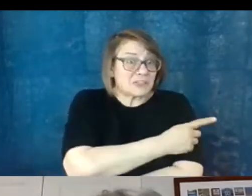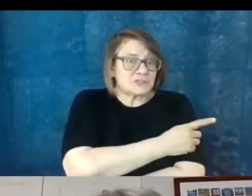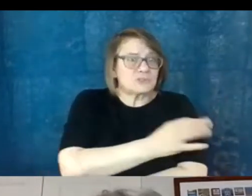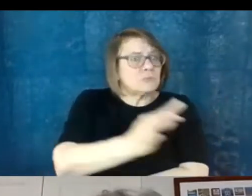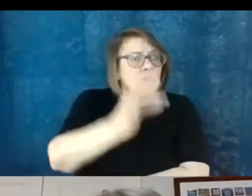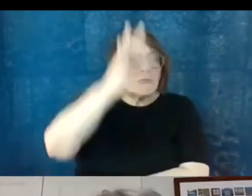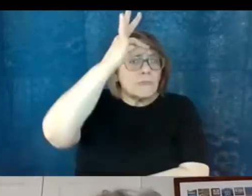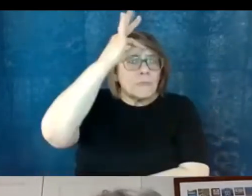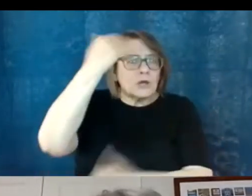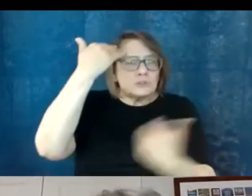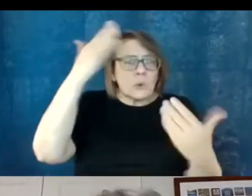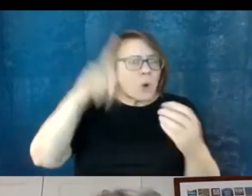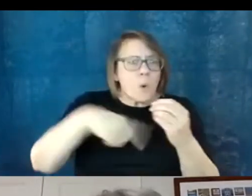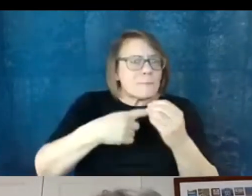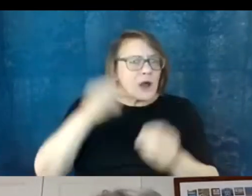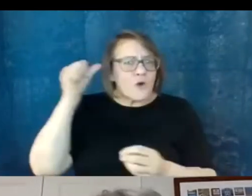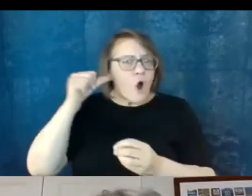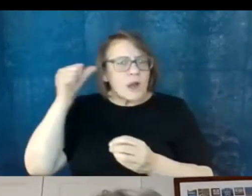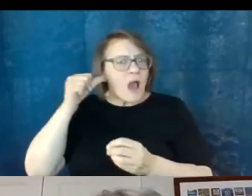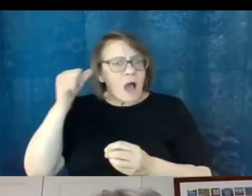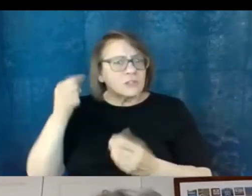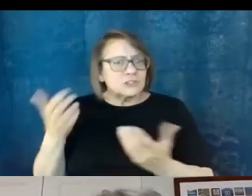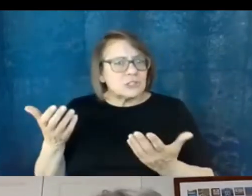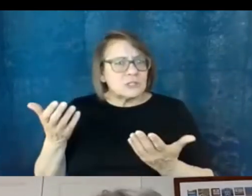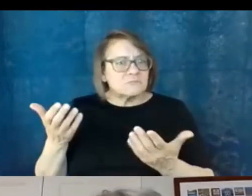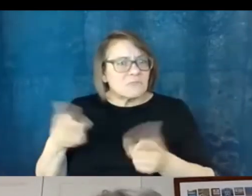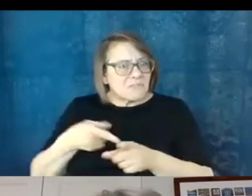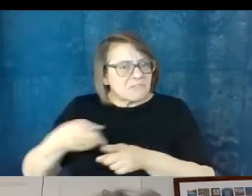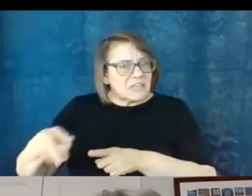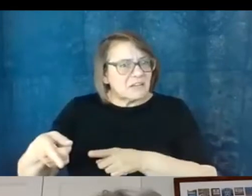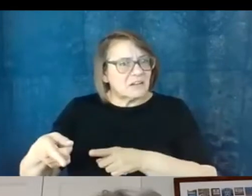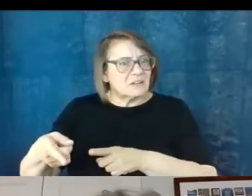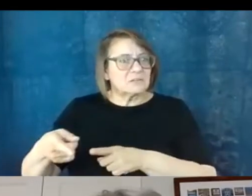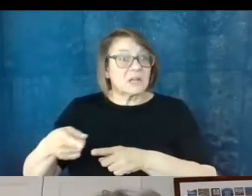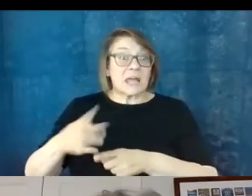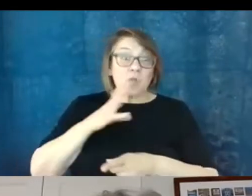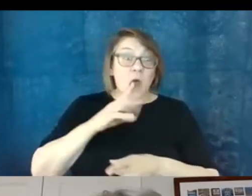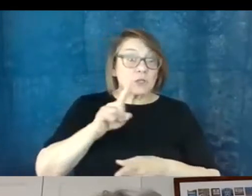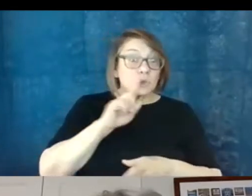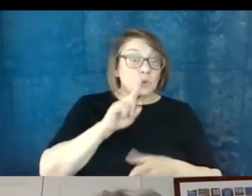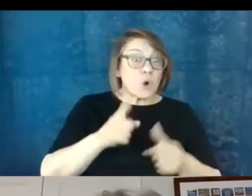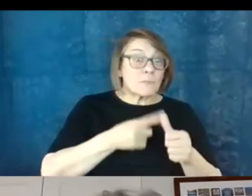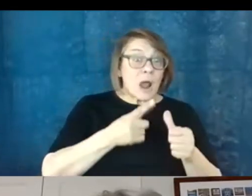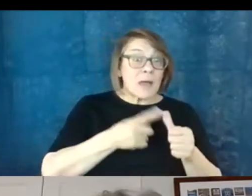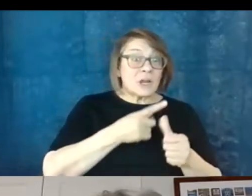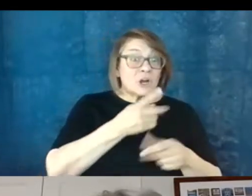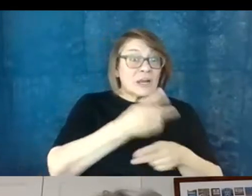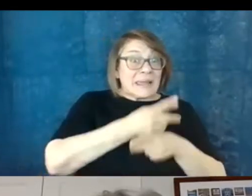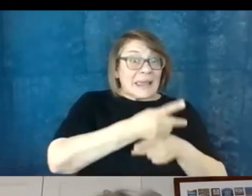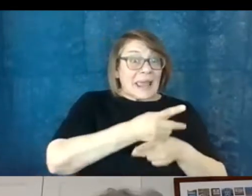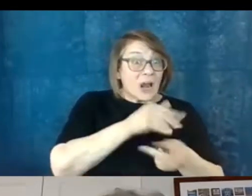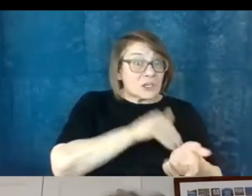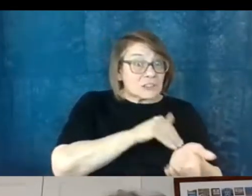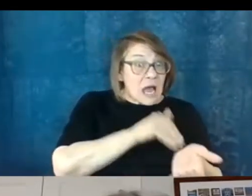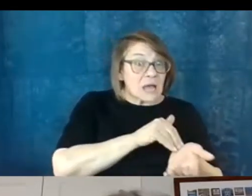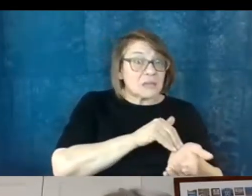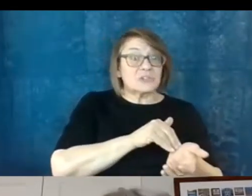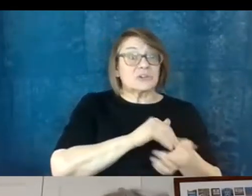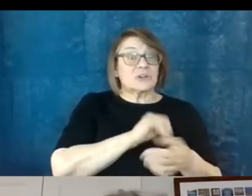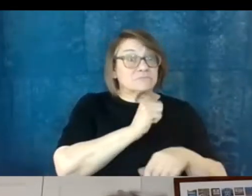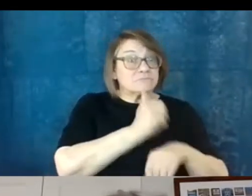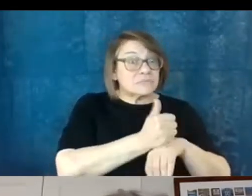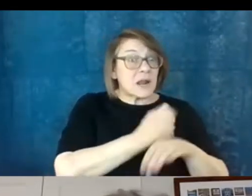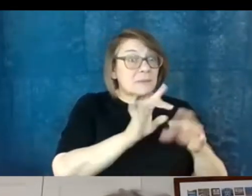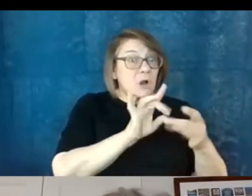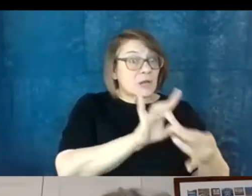know about audiology, and you know, talking to primary care physicians and getting that relationship built